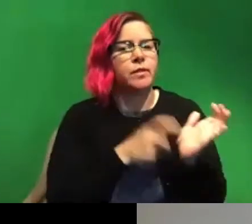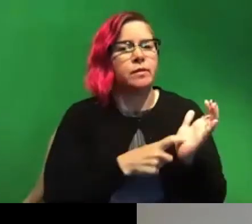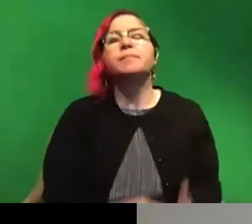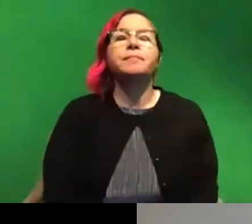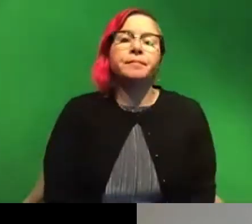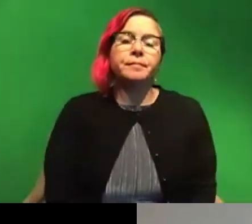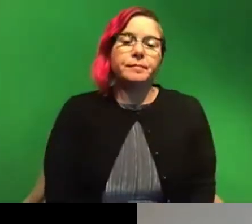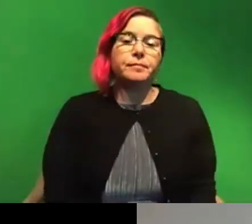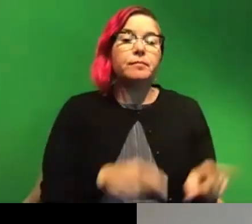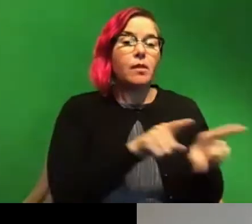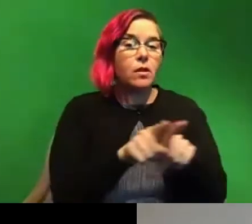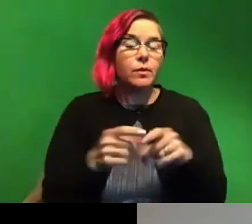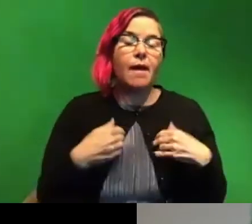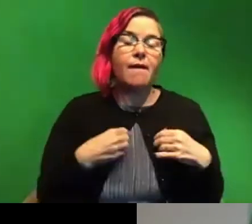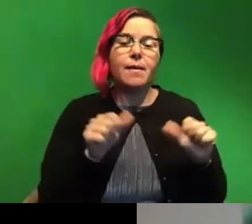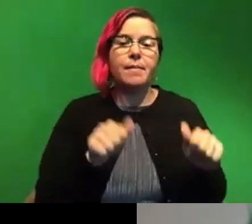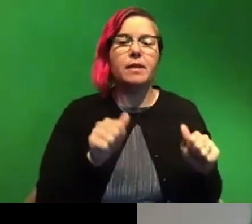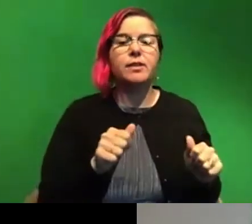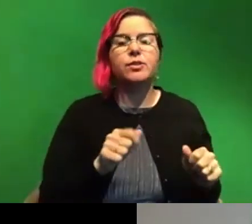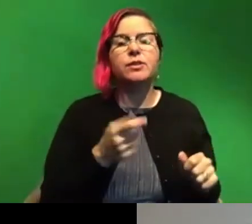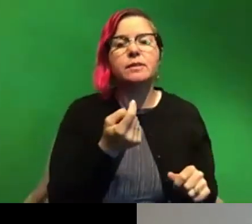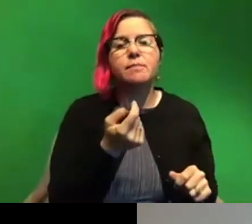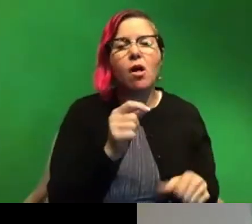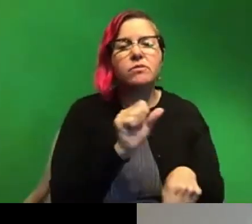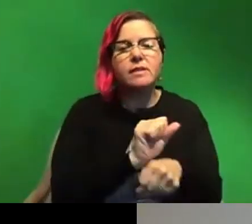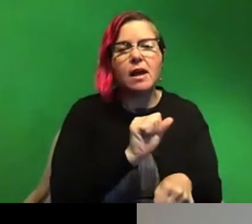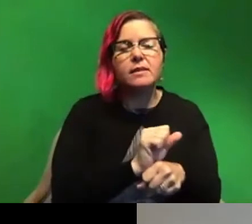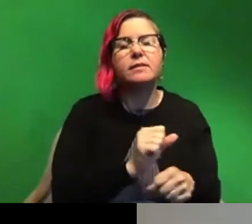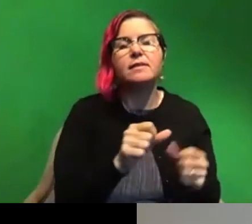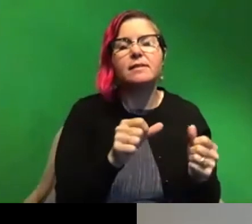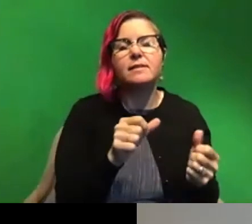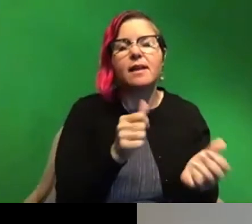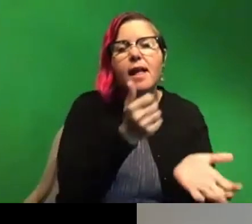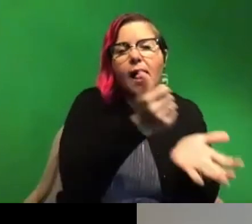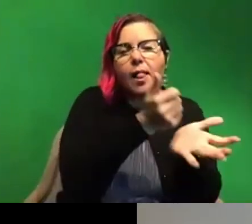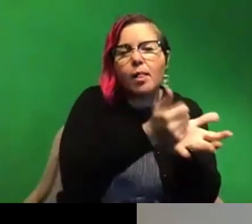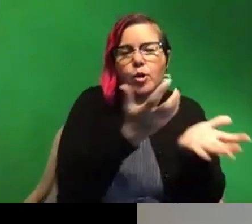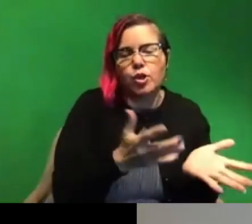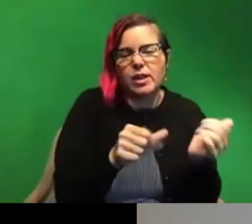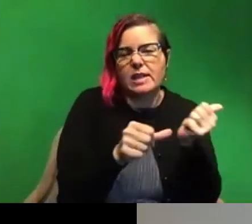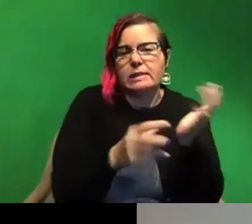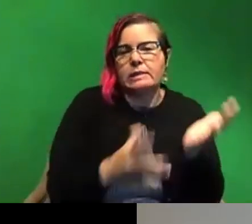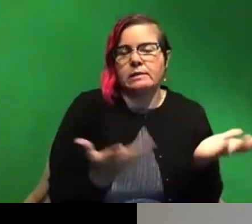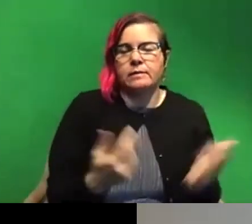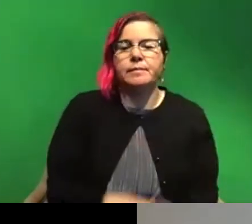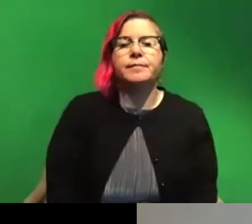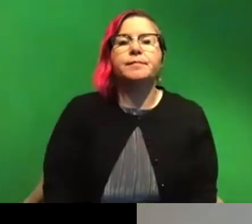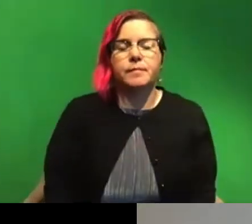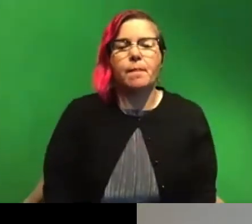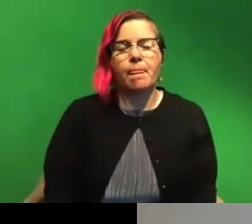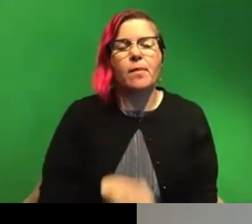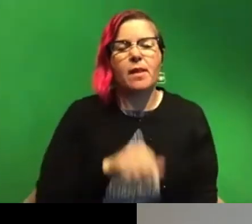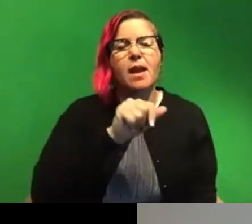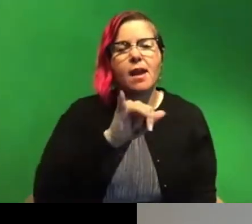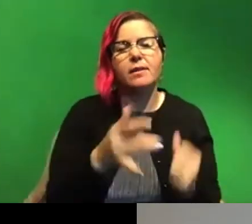But it has the ability to basically run small tasks. Like I was saying, it's a helper, an assistant. And so, yes, that's AI